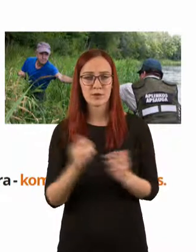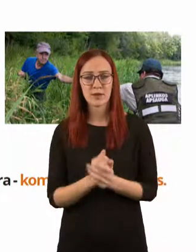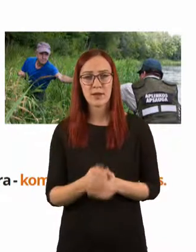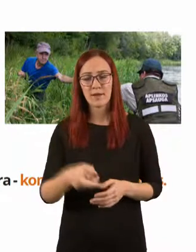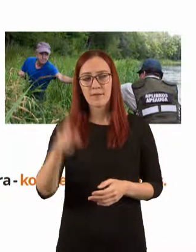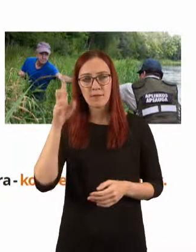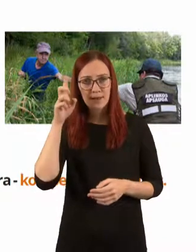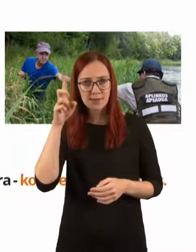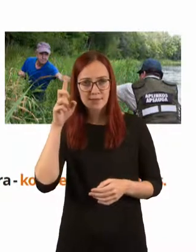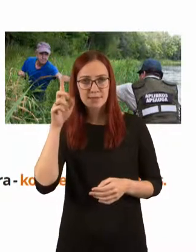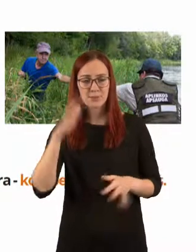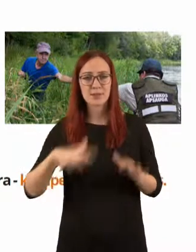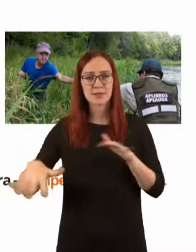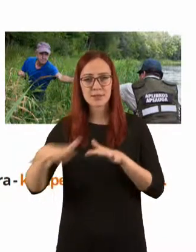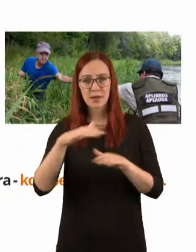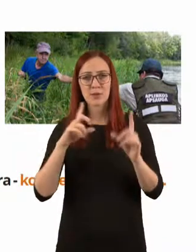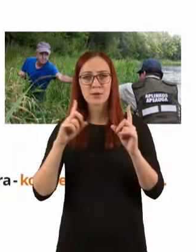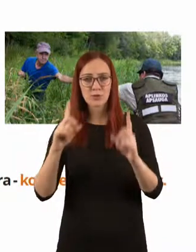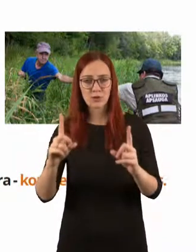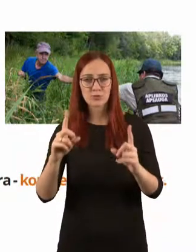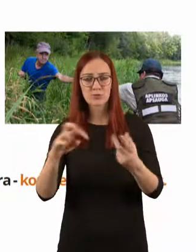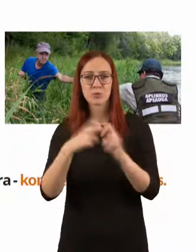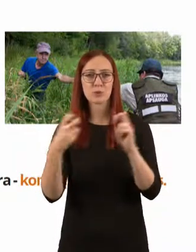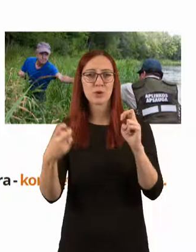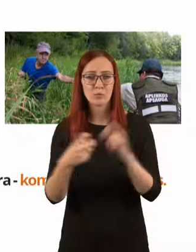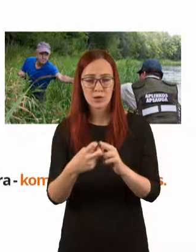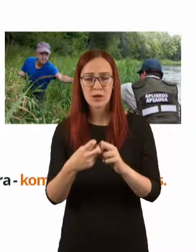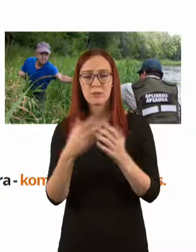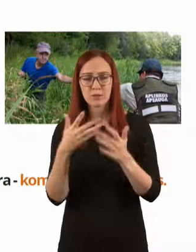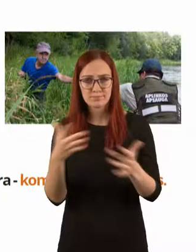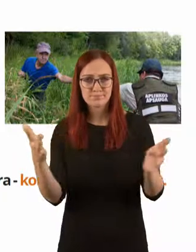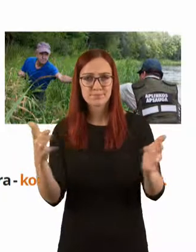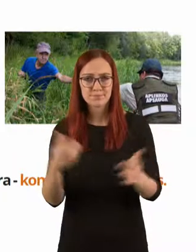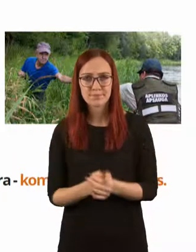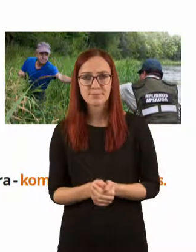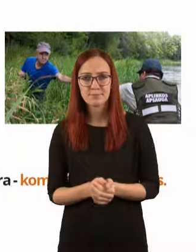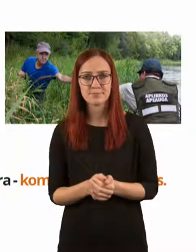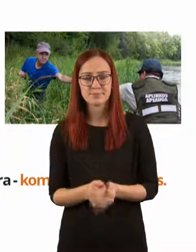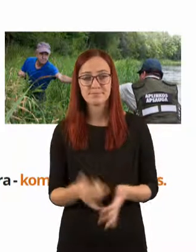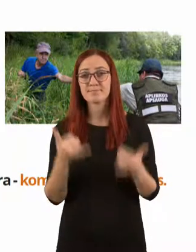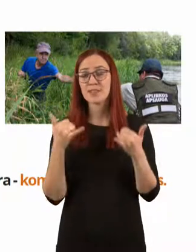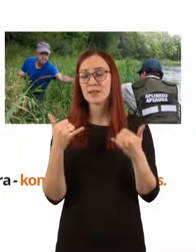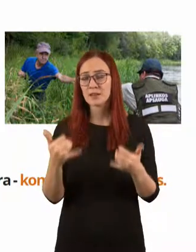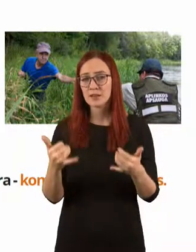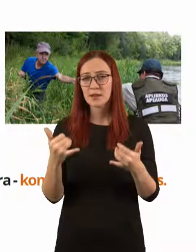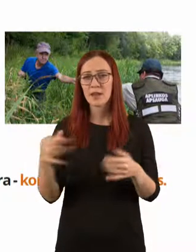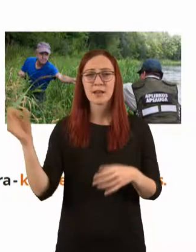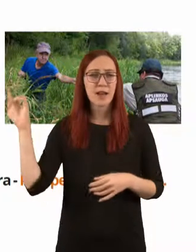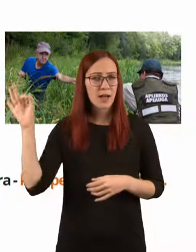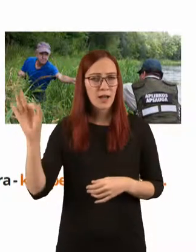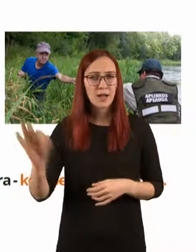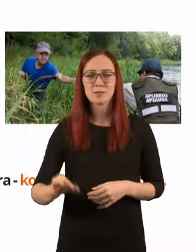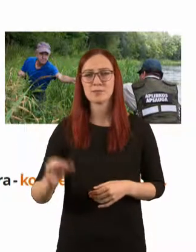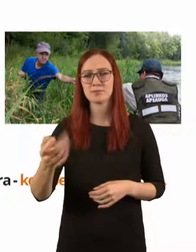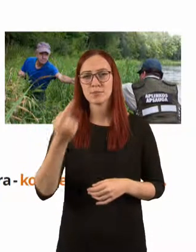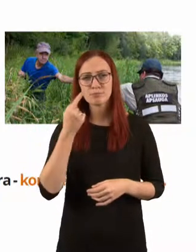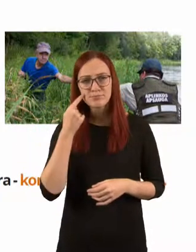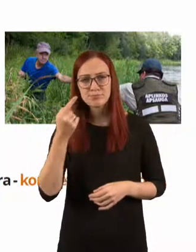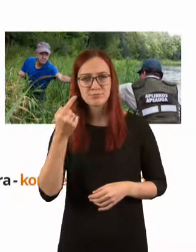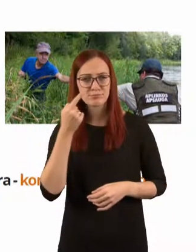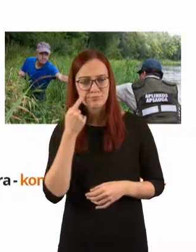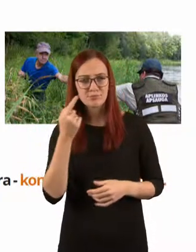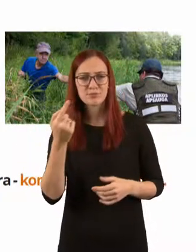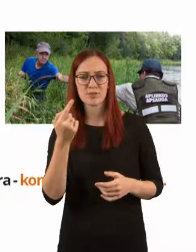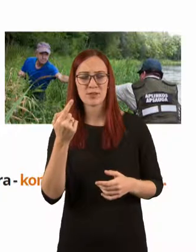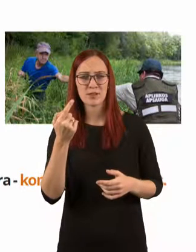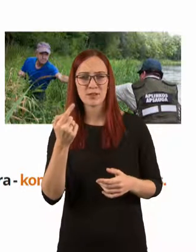pointed out in its recommendations to the problems in environment protection. kritinius